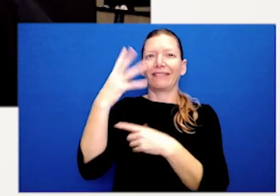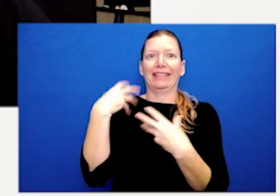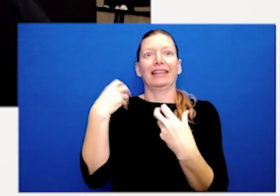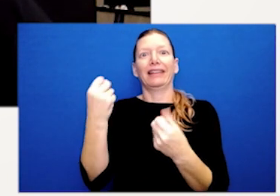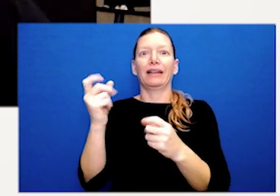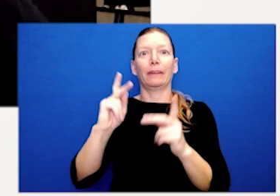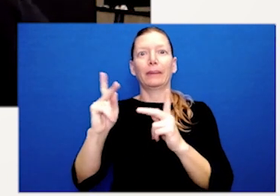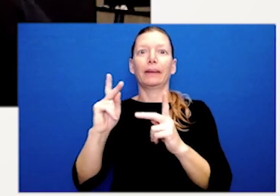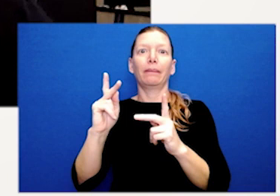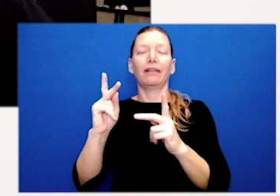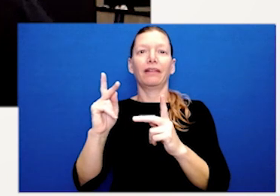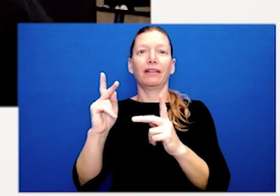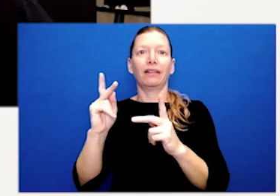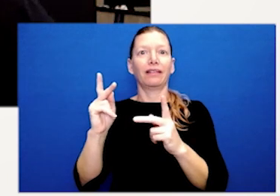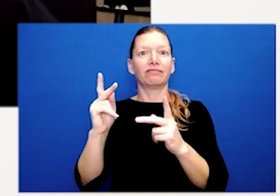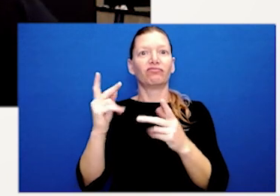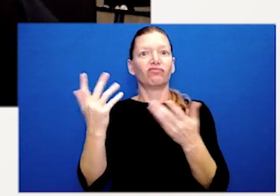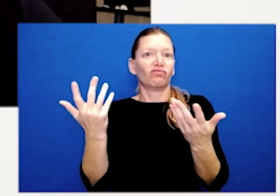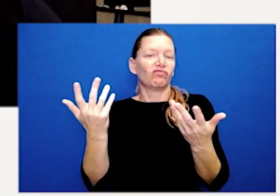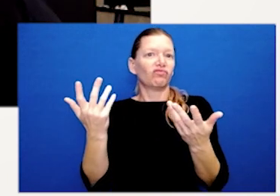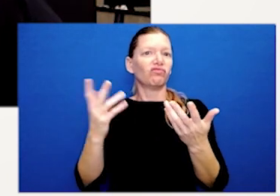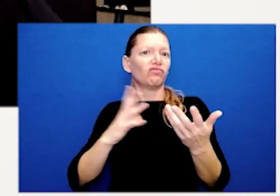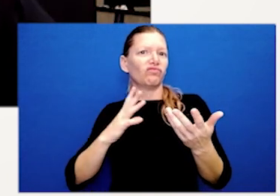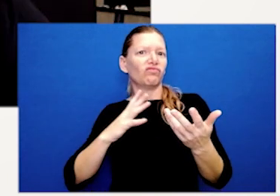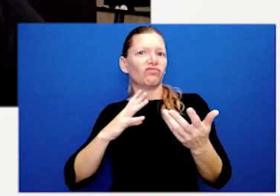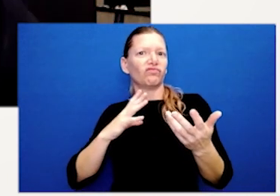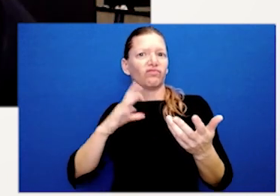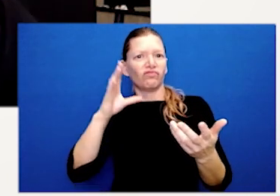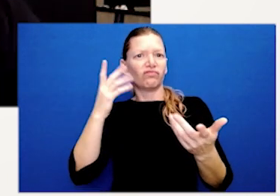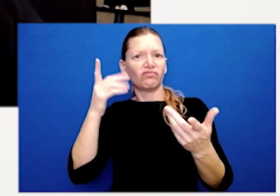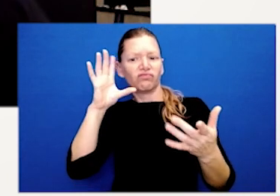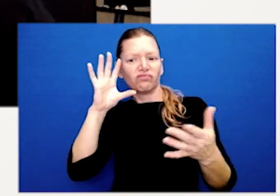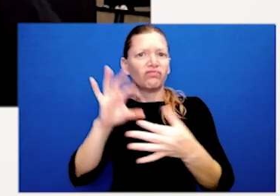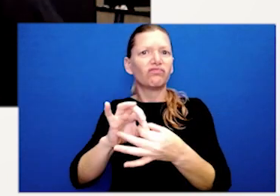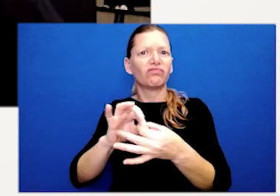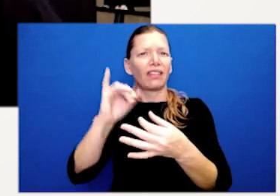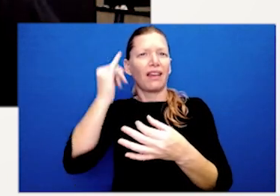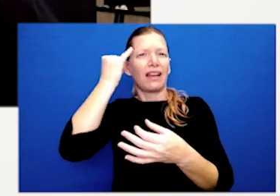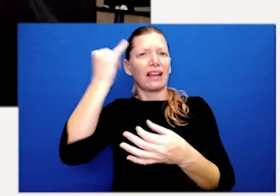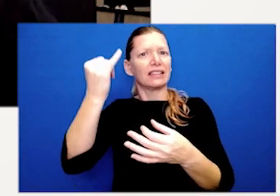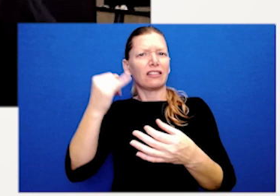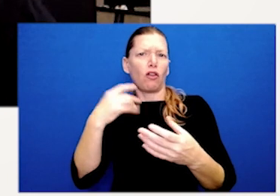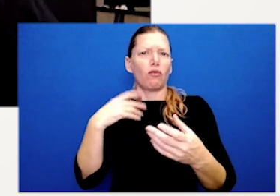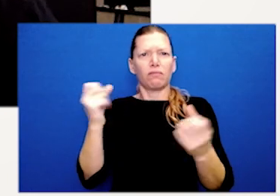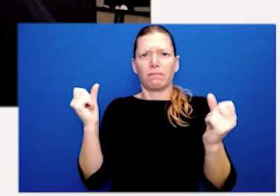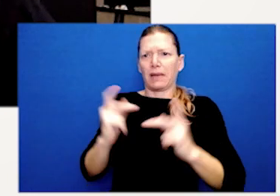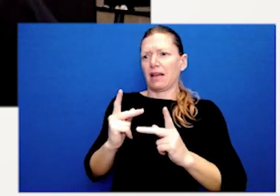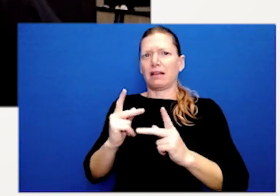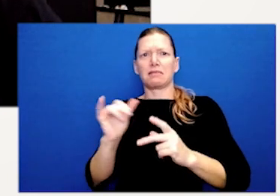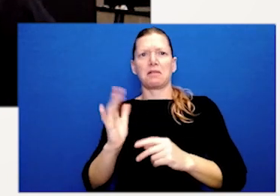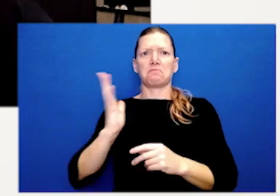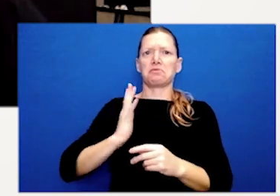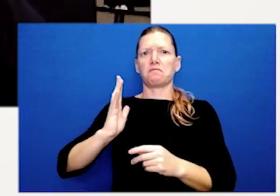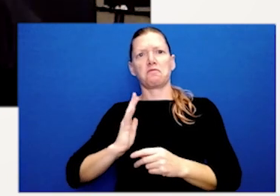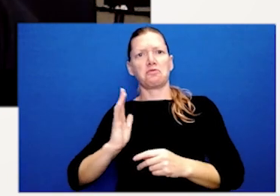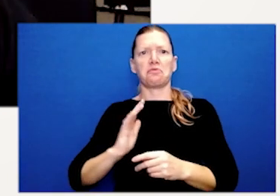myth of healing, right? That like people get really attached to this idea that things are restored back